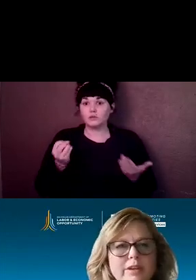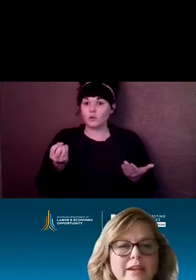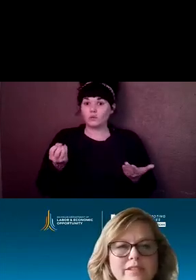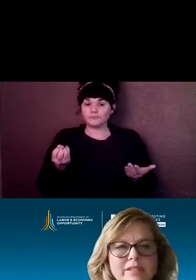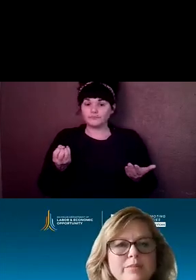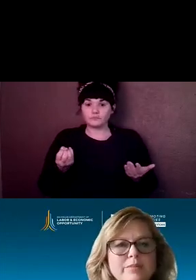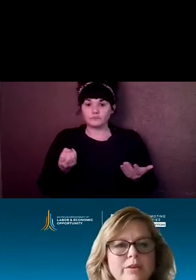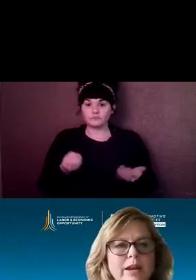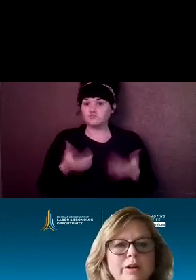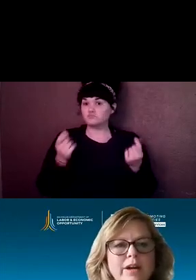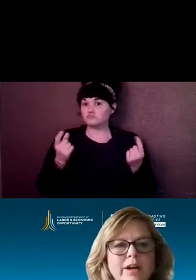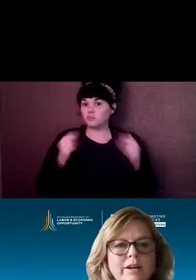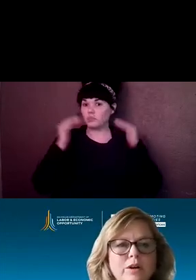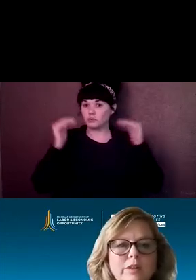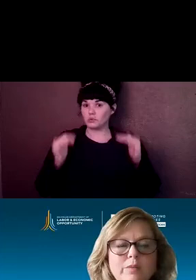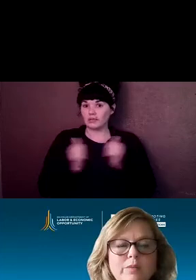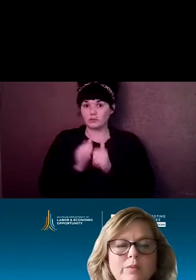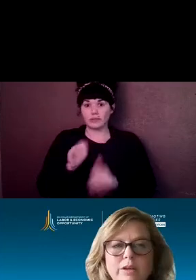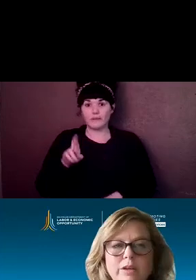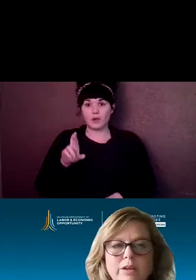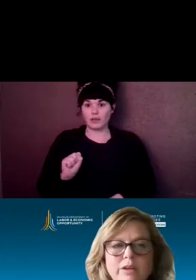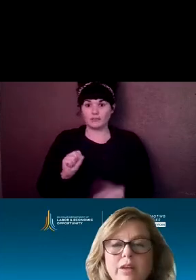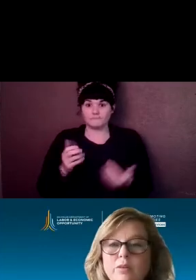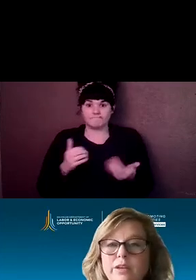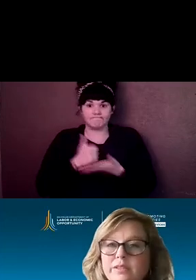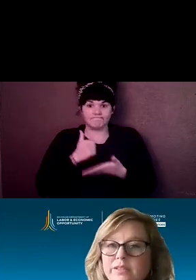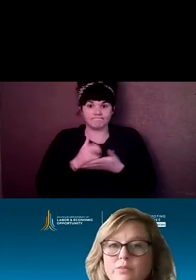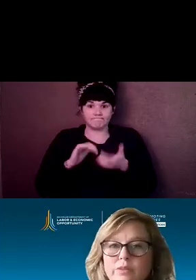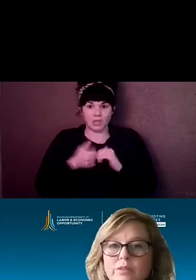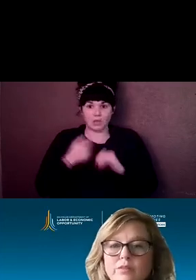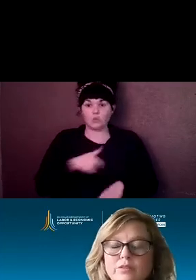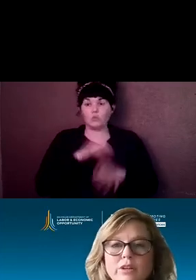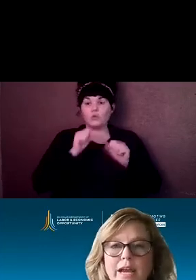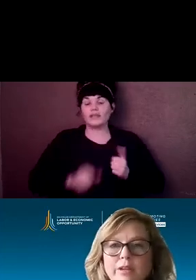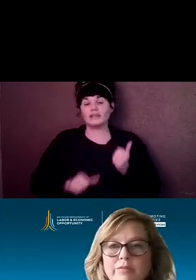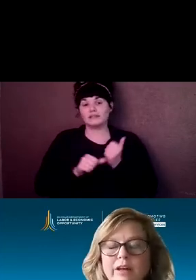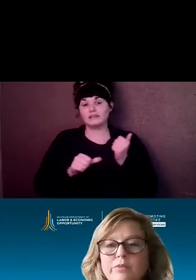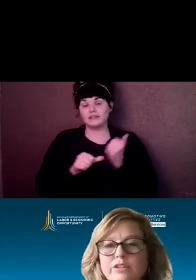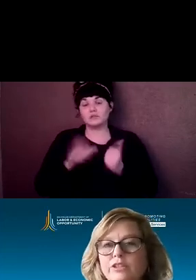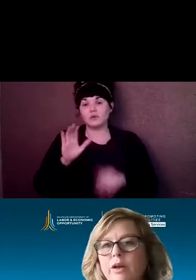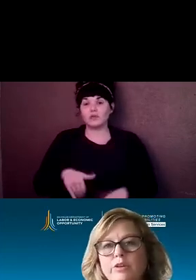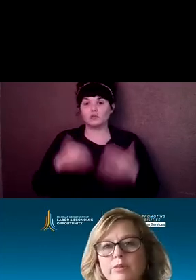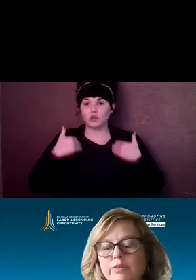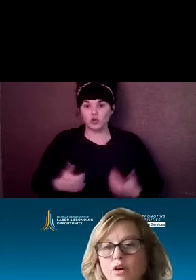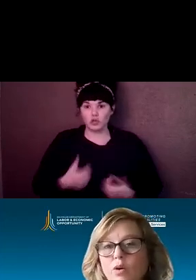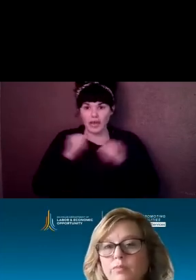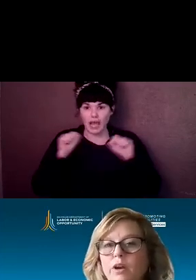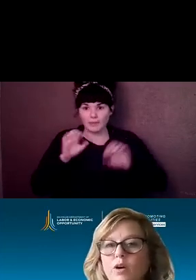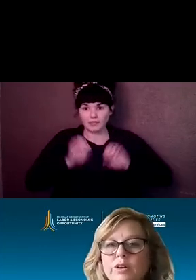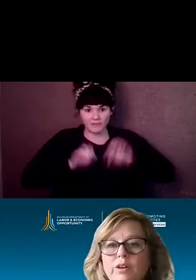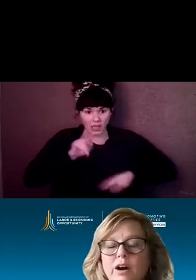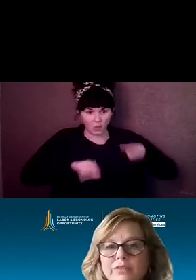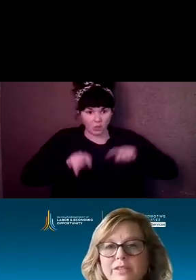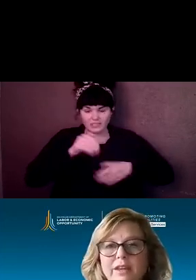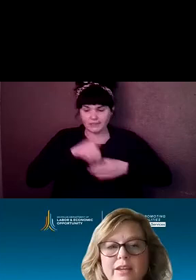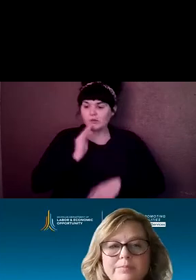the next steps with MRS? What can we assist with? We can assist with those ergonomic evaluations, whether it be in the home or